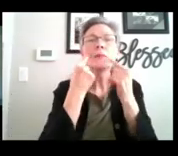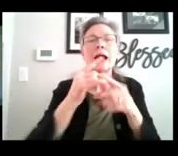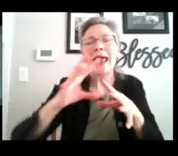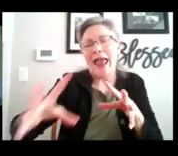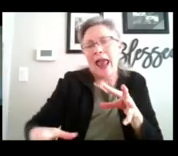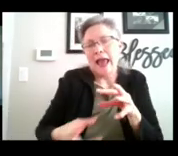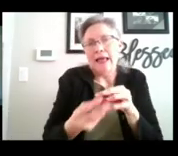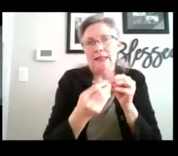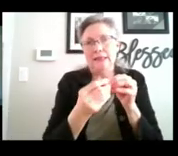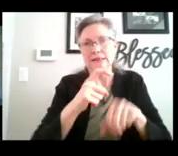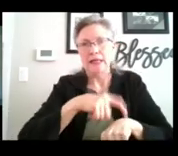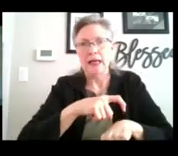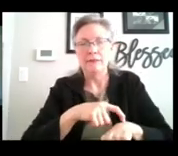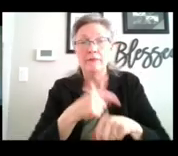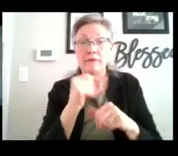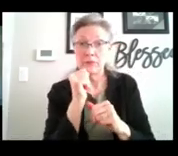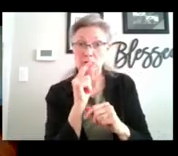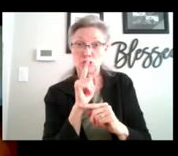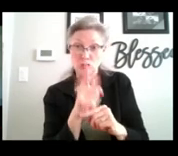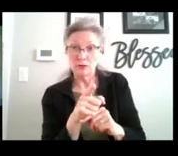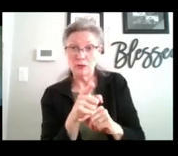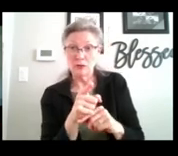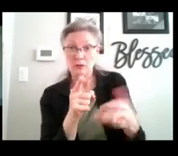some time here. If I'm not sure